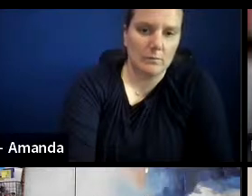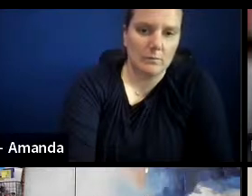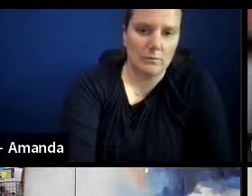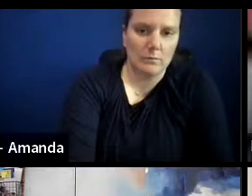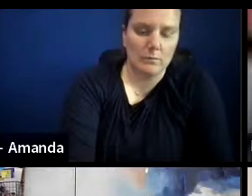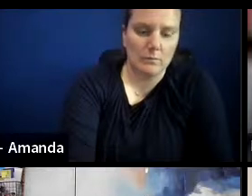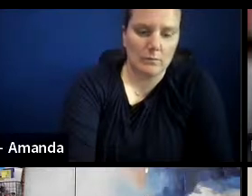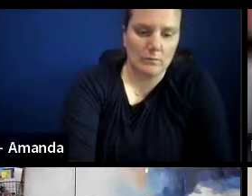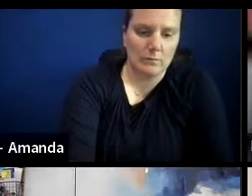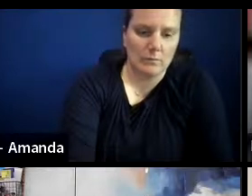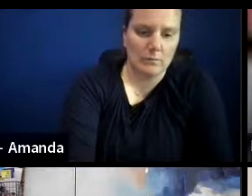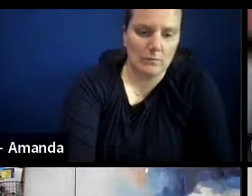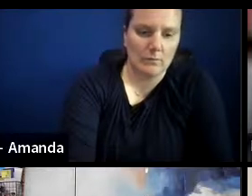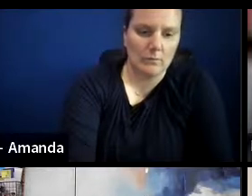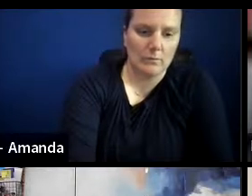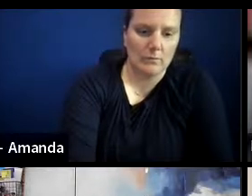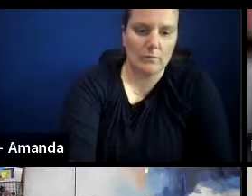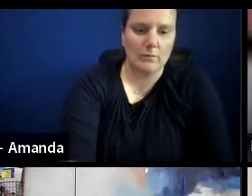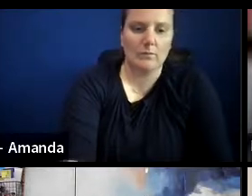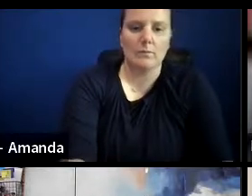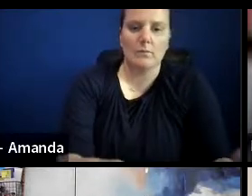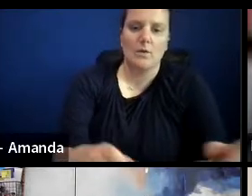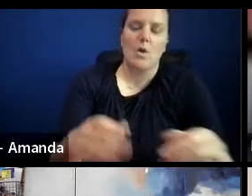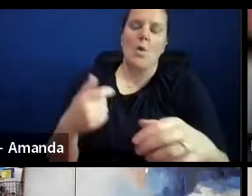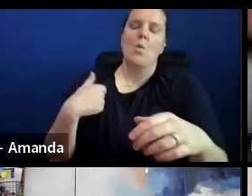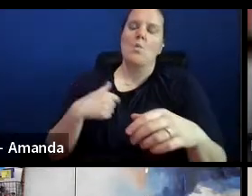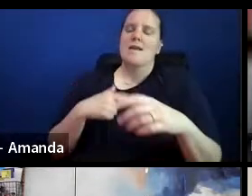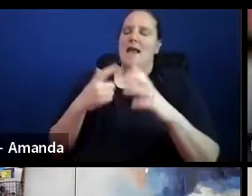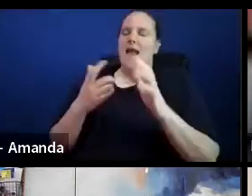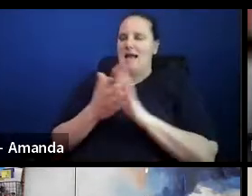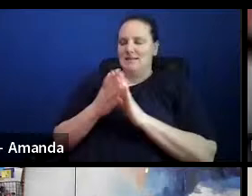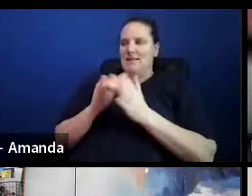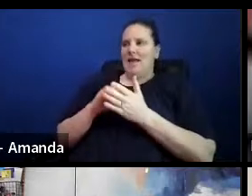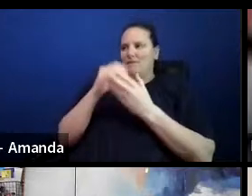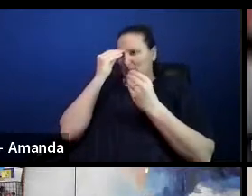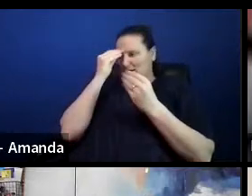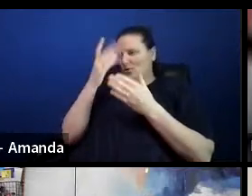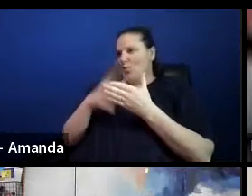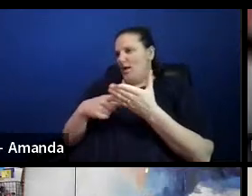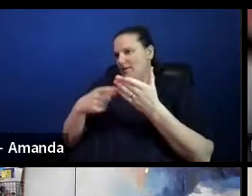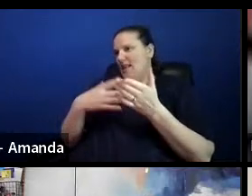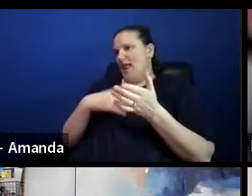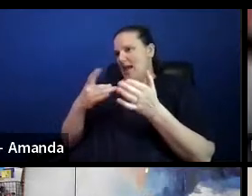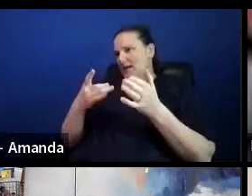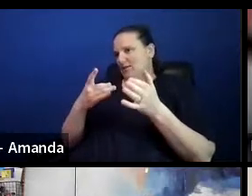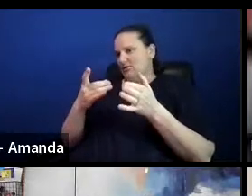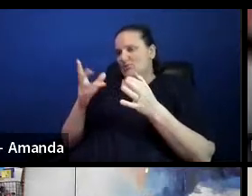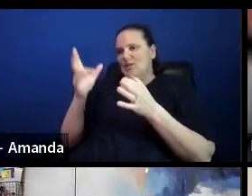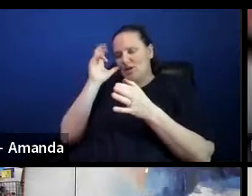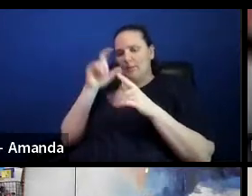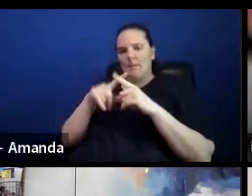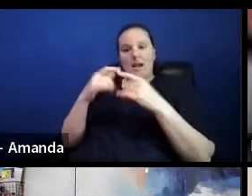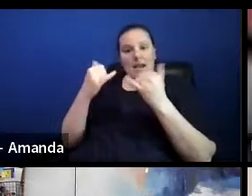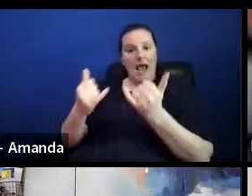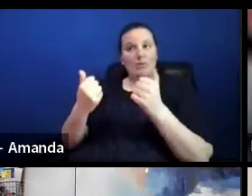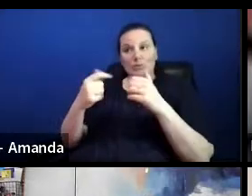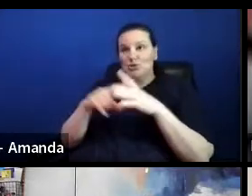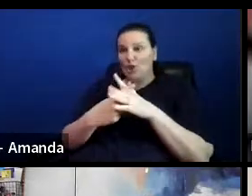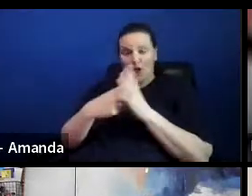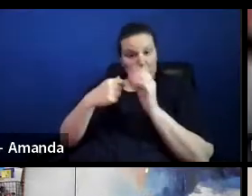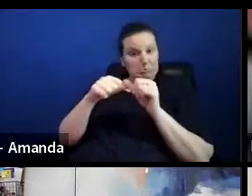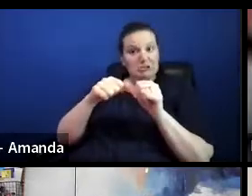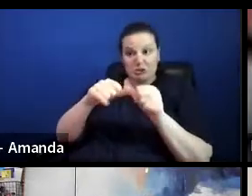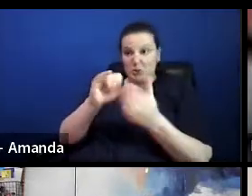last time of what other information related to tolls folks would like to hear. So I think now we can start or continue that